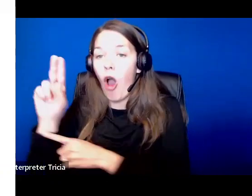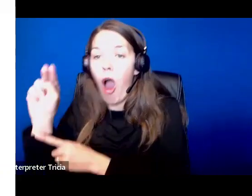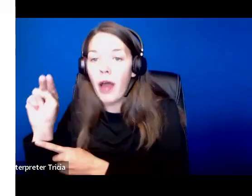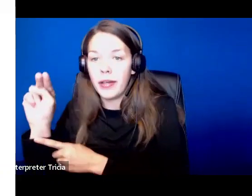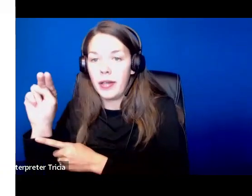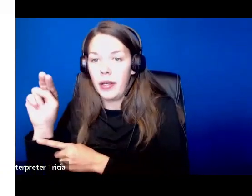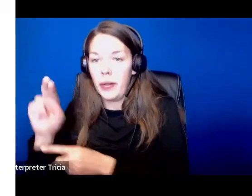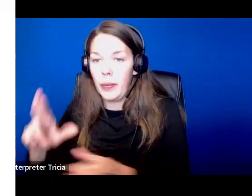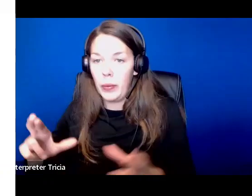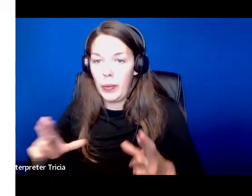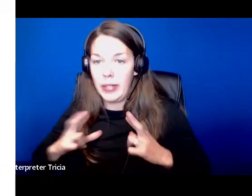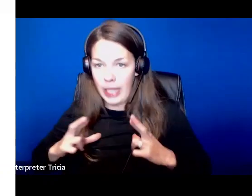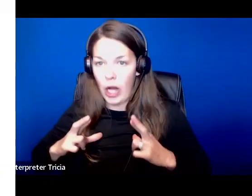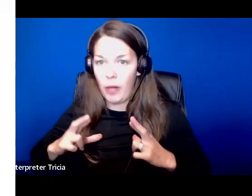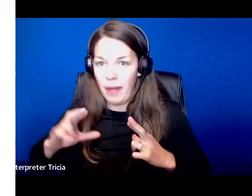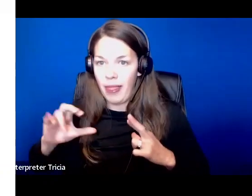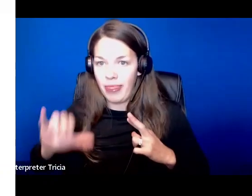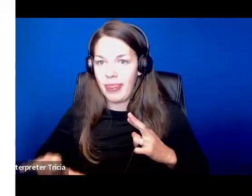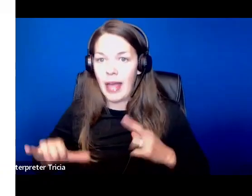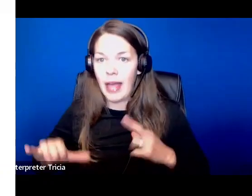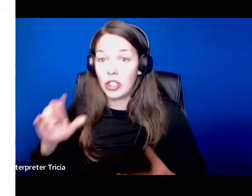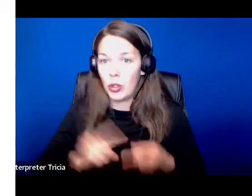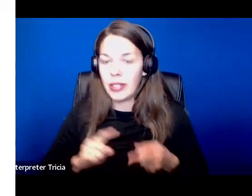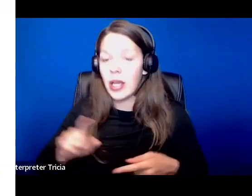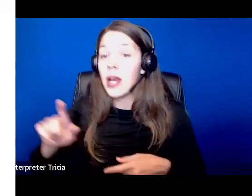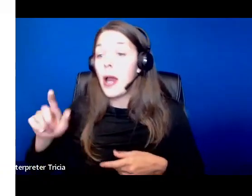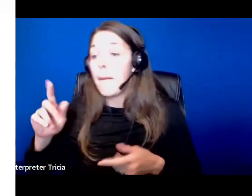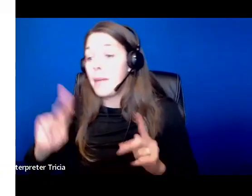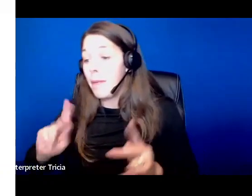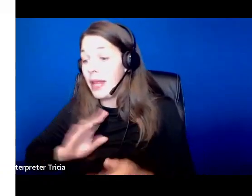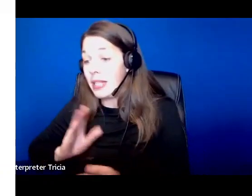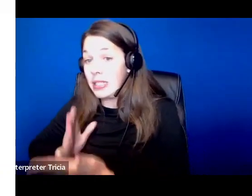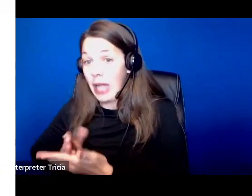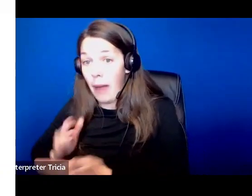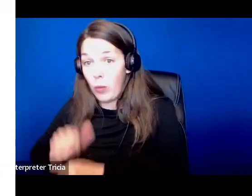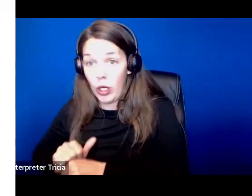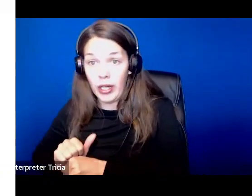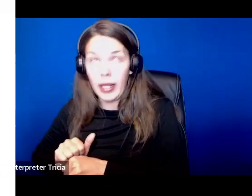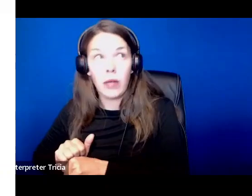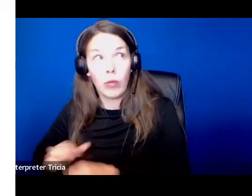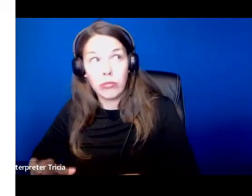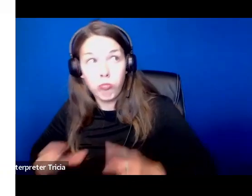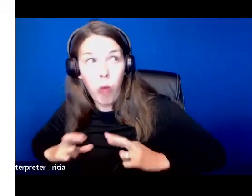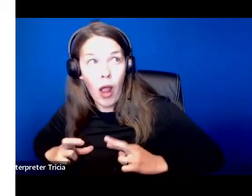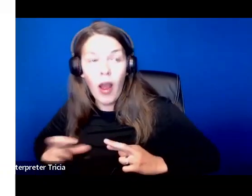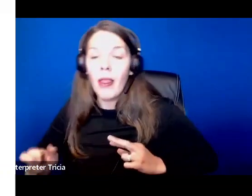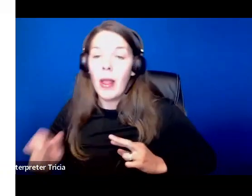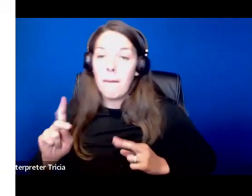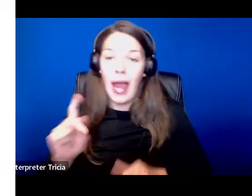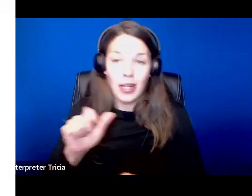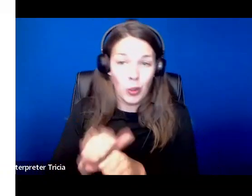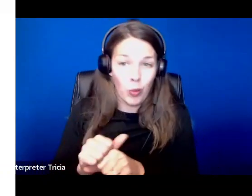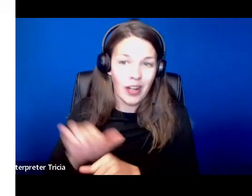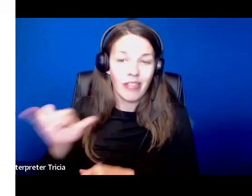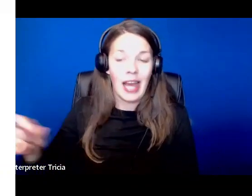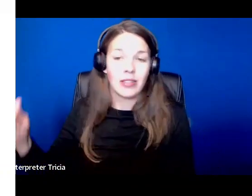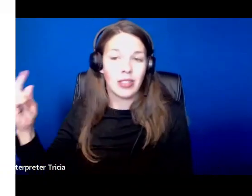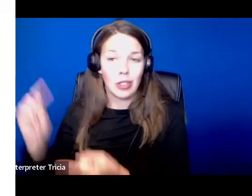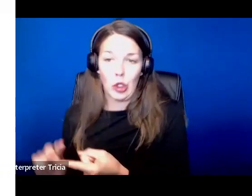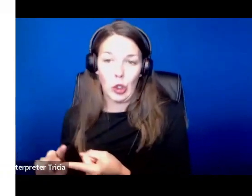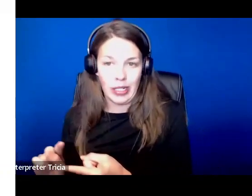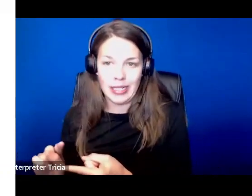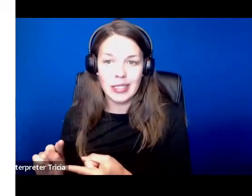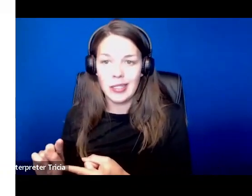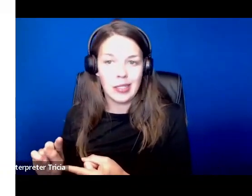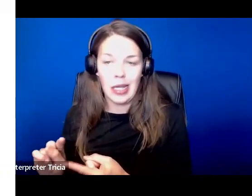that stop working and then go back to work, that also decreased. And so that's not totally back to where it was.